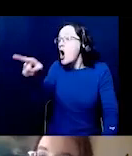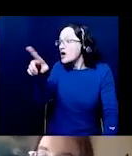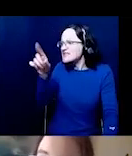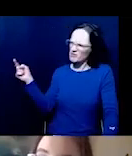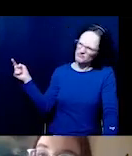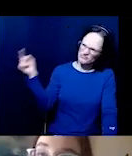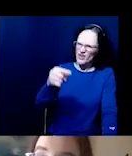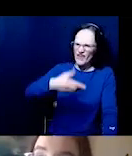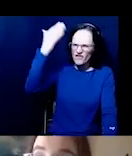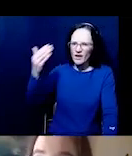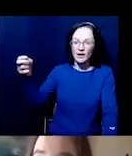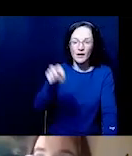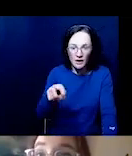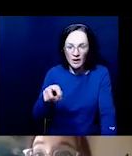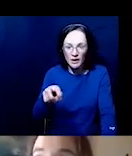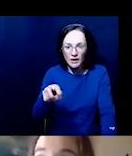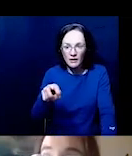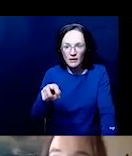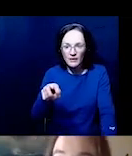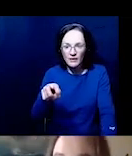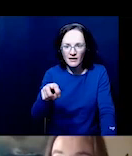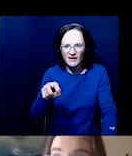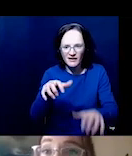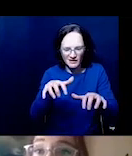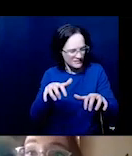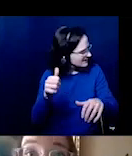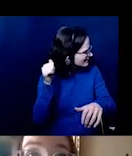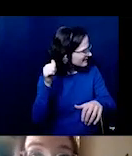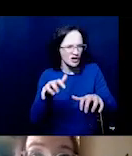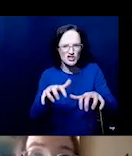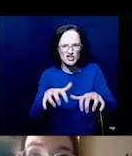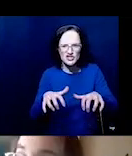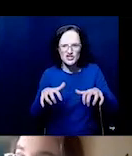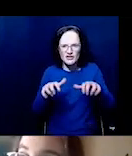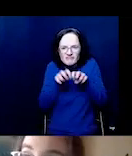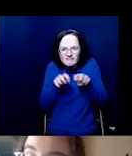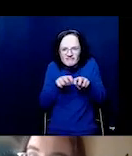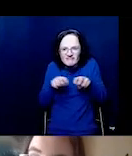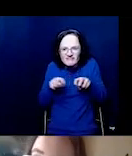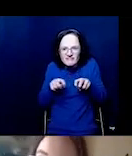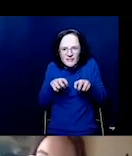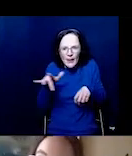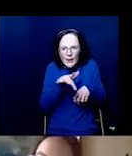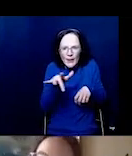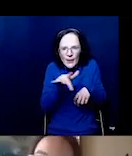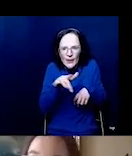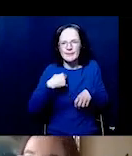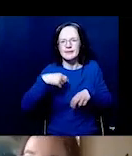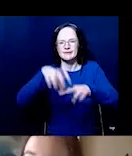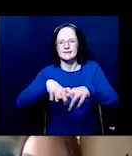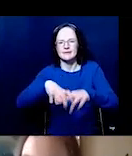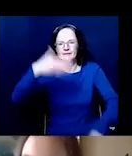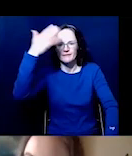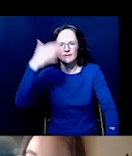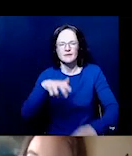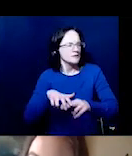sit in front alone of a classroom all the time. So yeah, and a lot of people don't necessarily think about